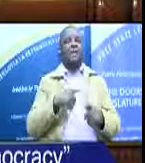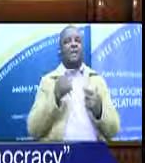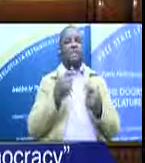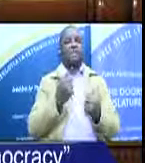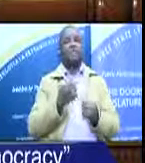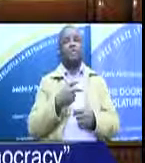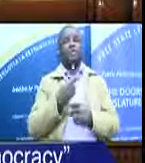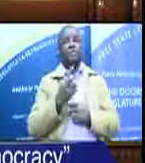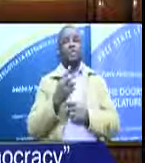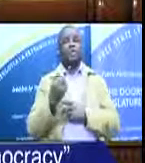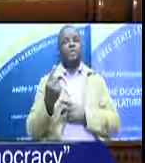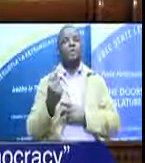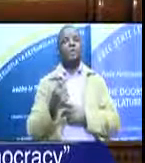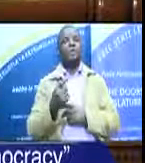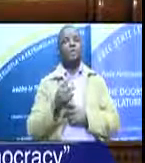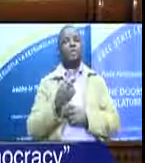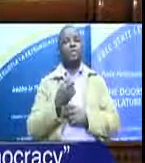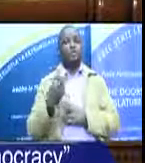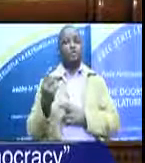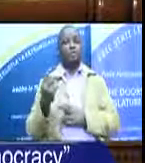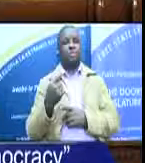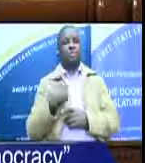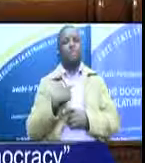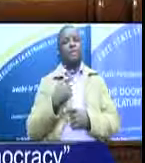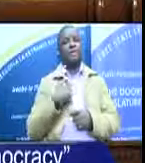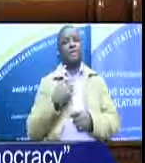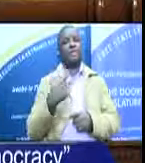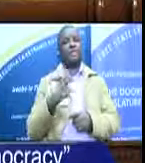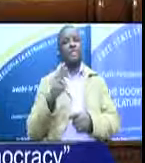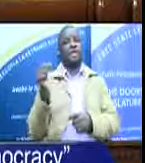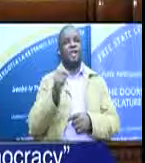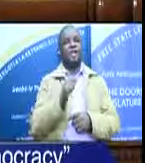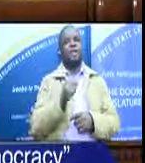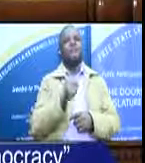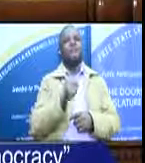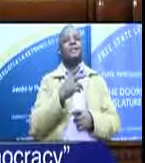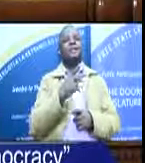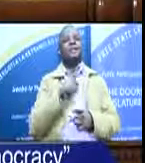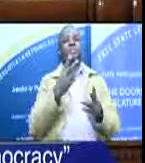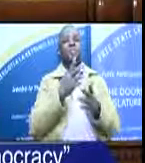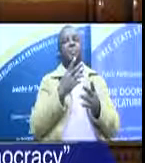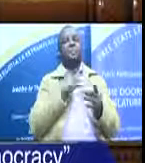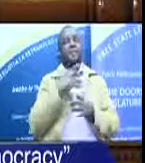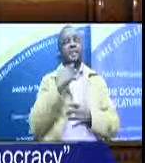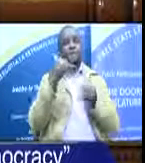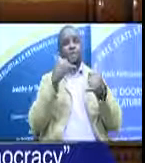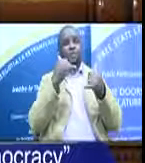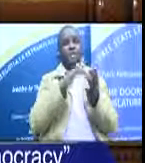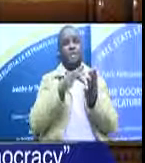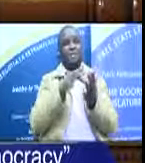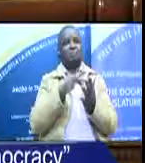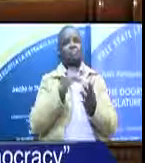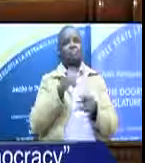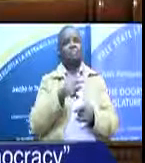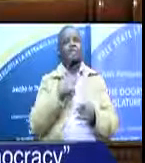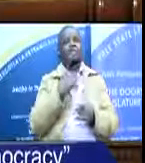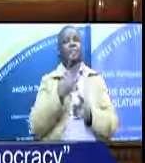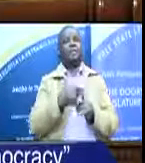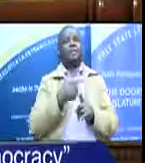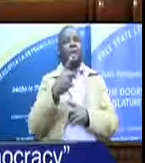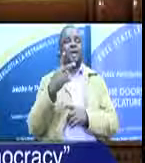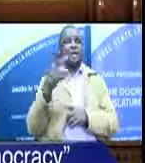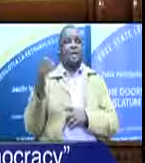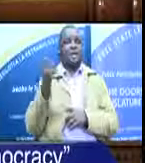year, we were able to recruit 68 call center agents and 188 EMS